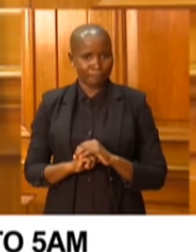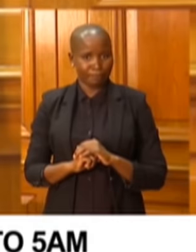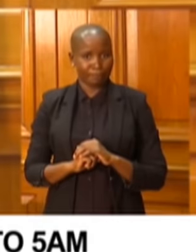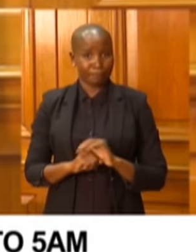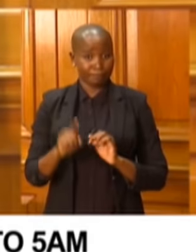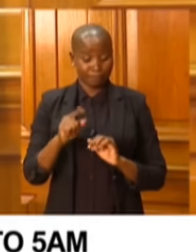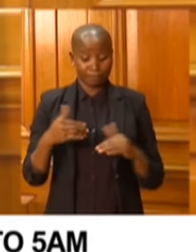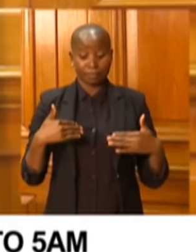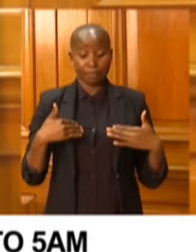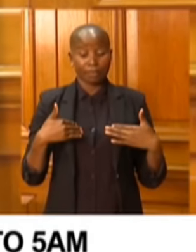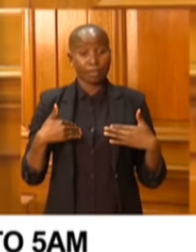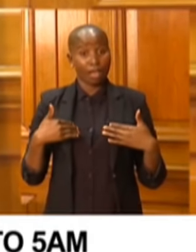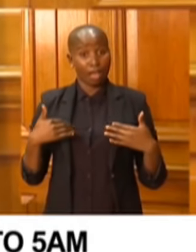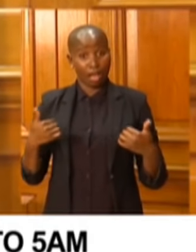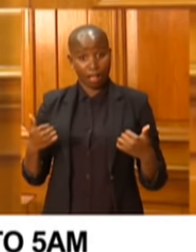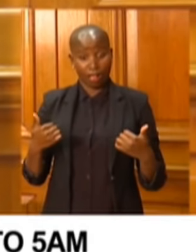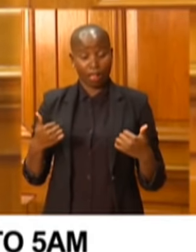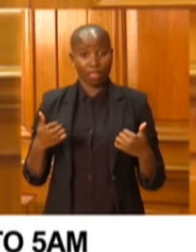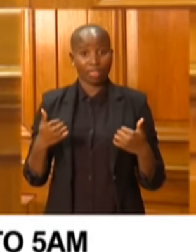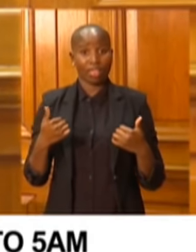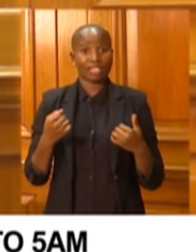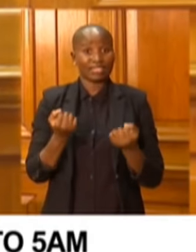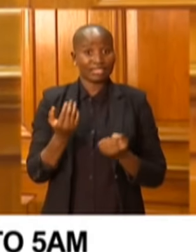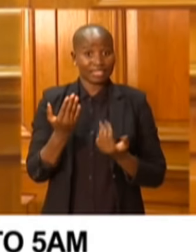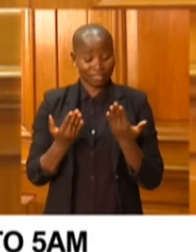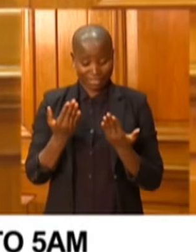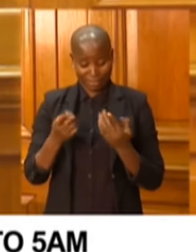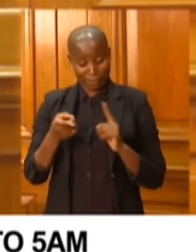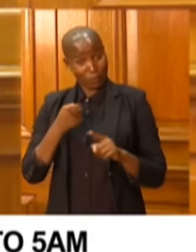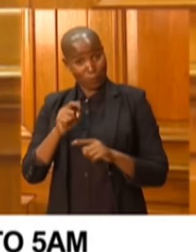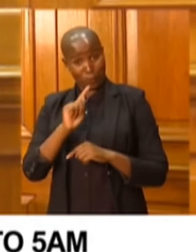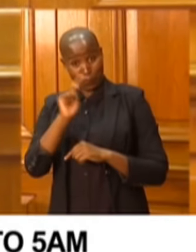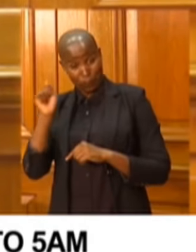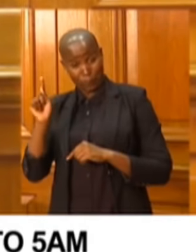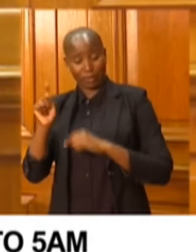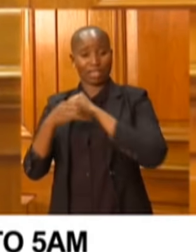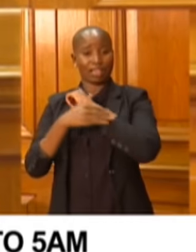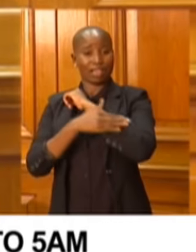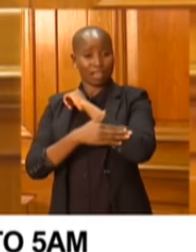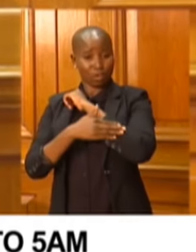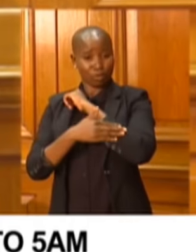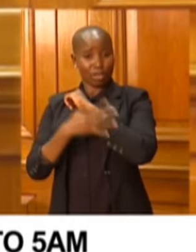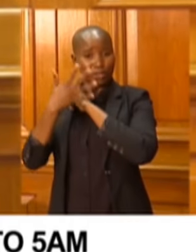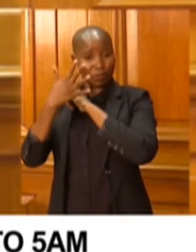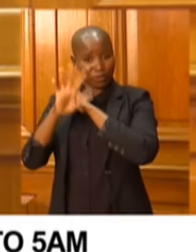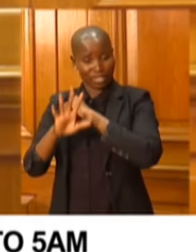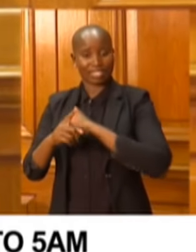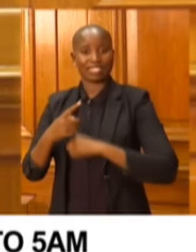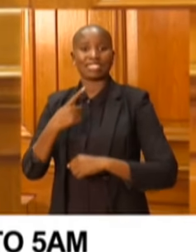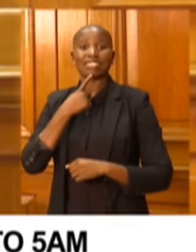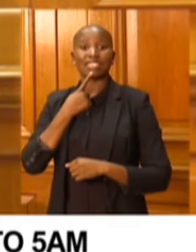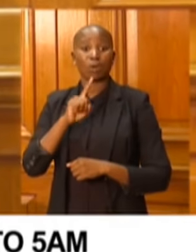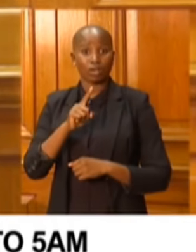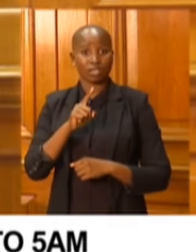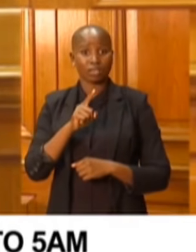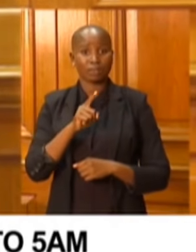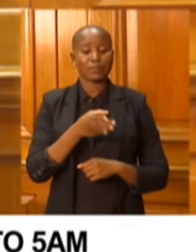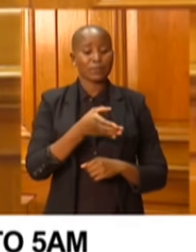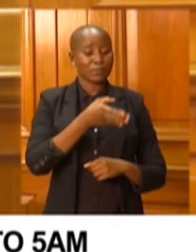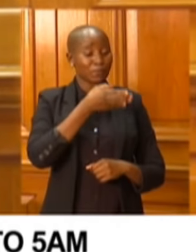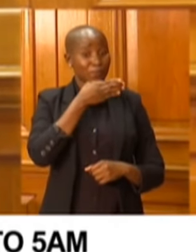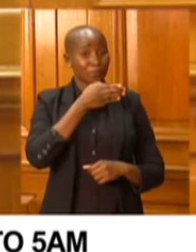Health services in several parts of the country reported that the prohibition of alcohol